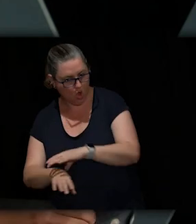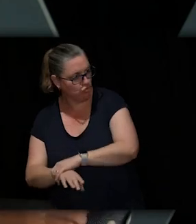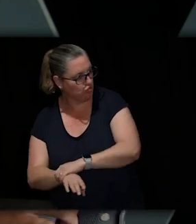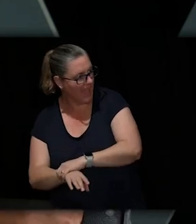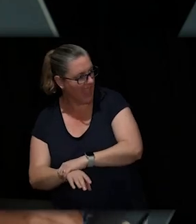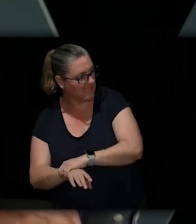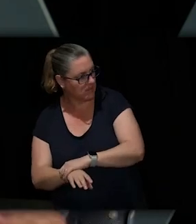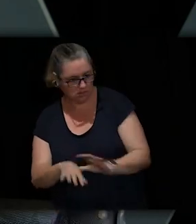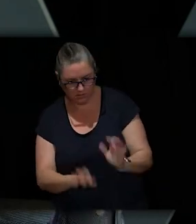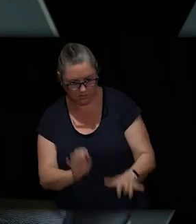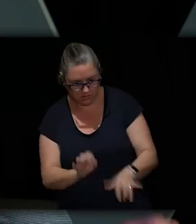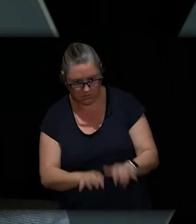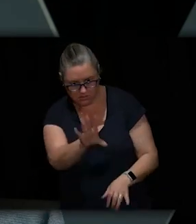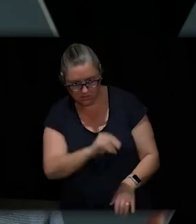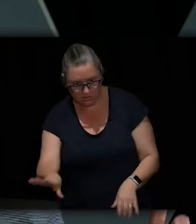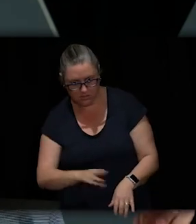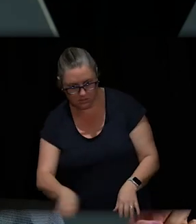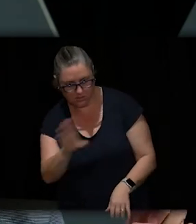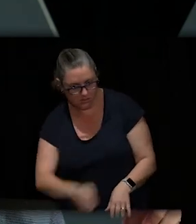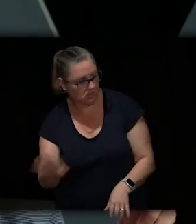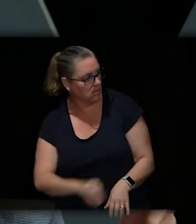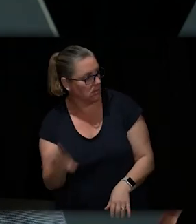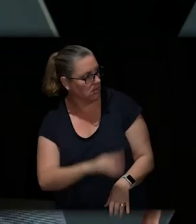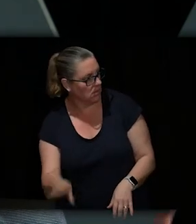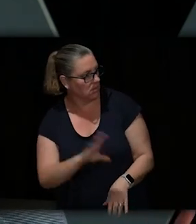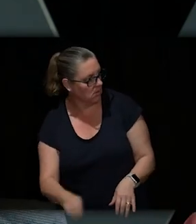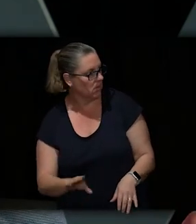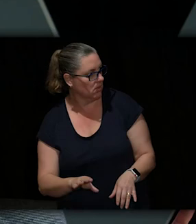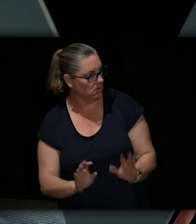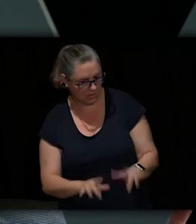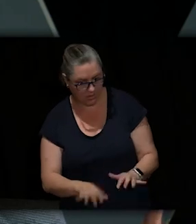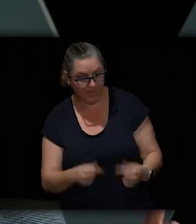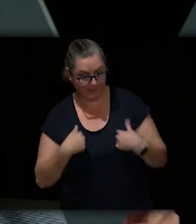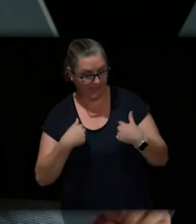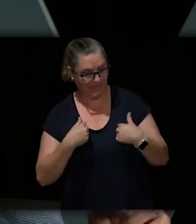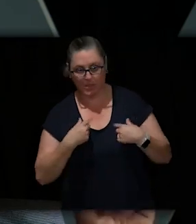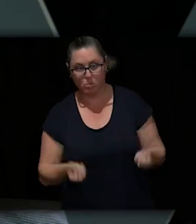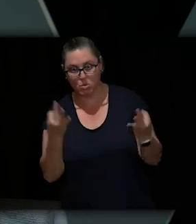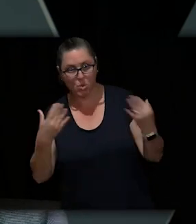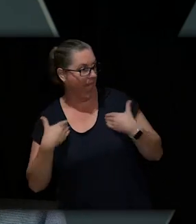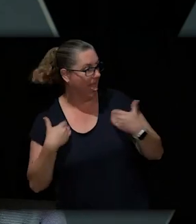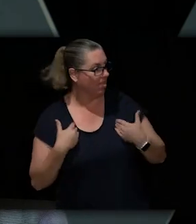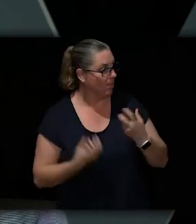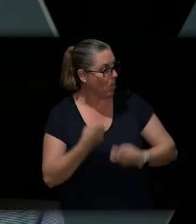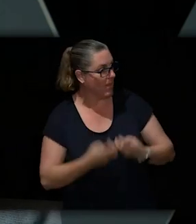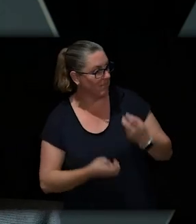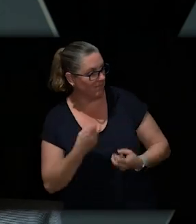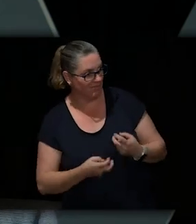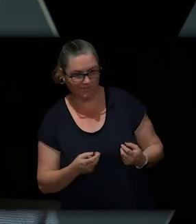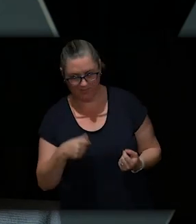excessive copying and pasting the Control-C, Control-V. Mm-hmm. I did not have any health problems, but that's because I was arguably the